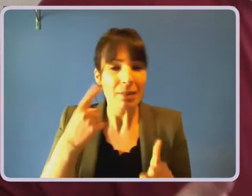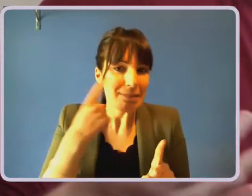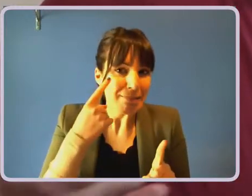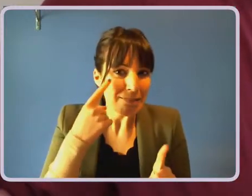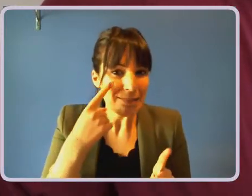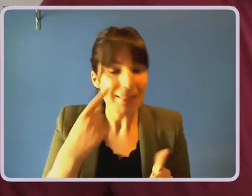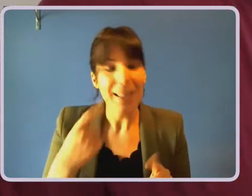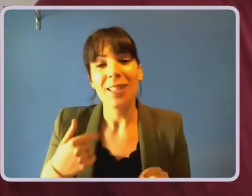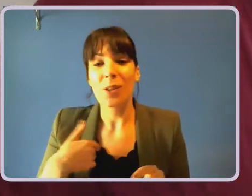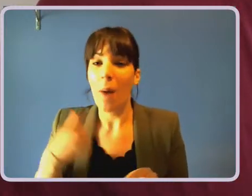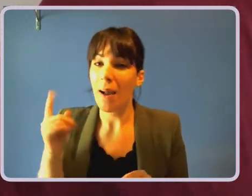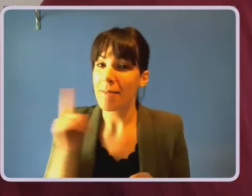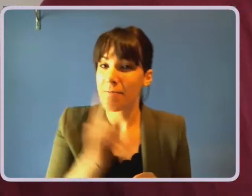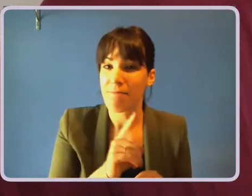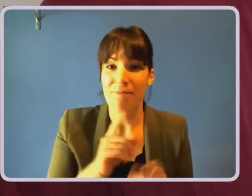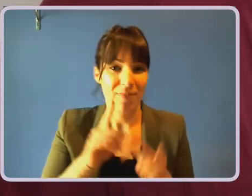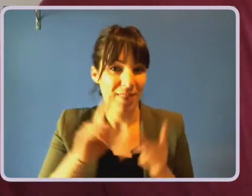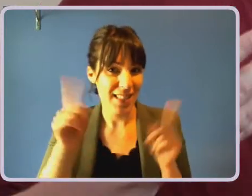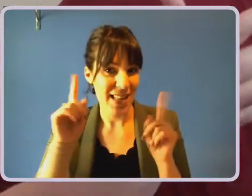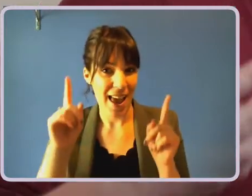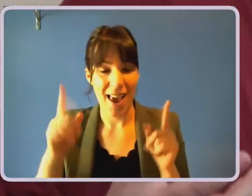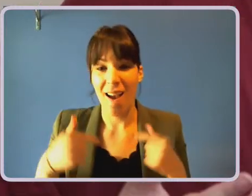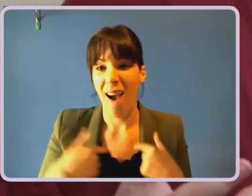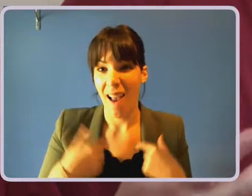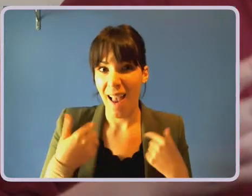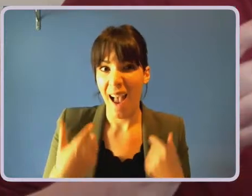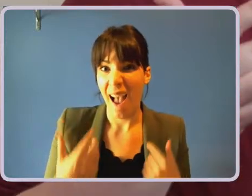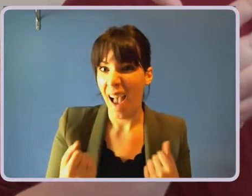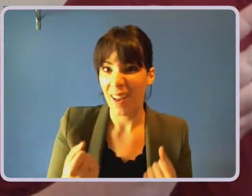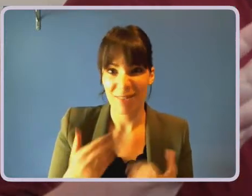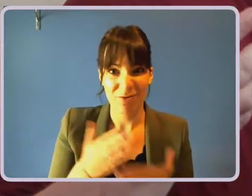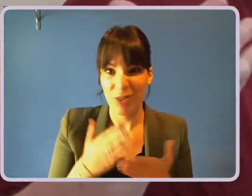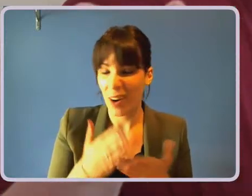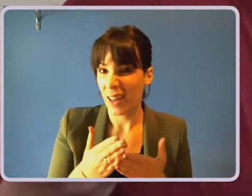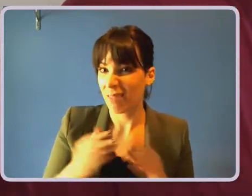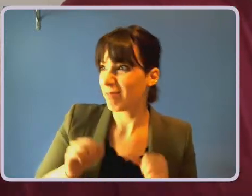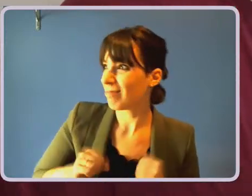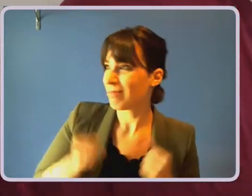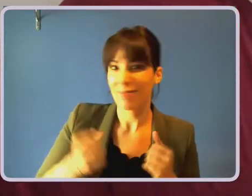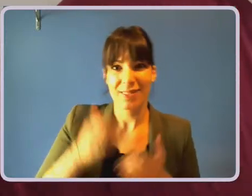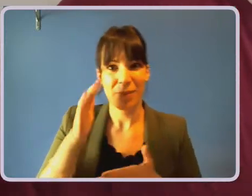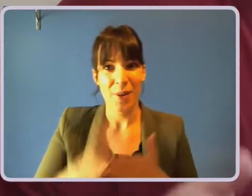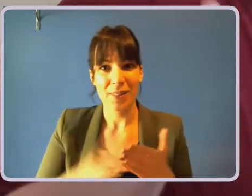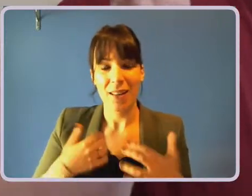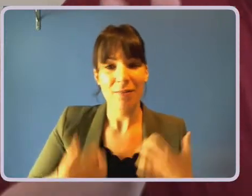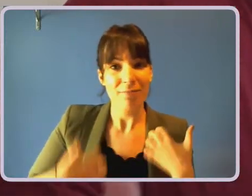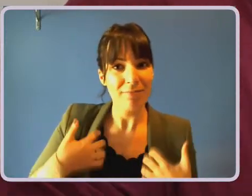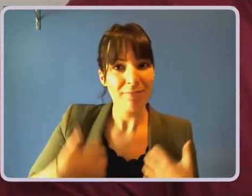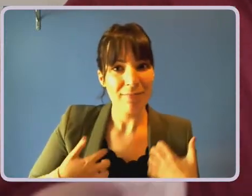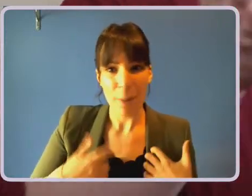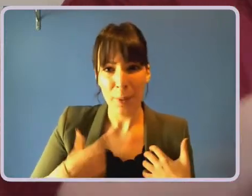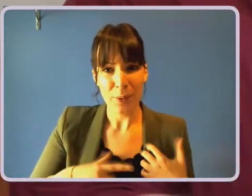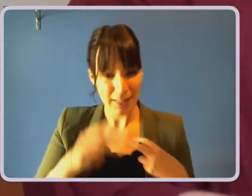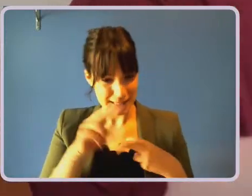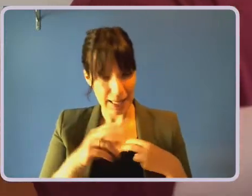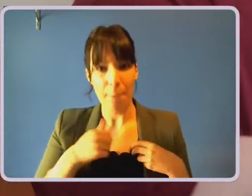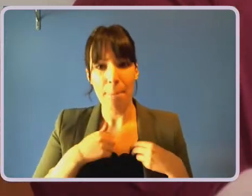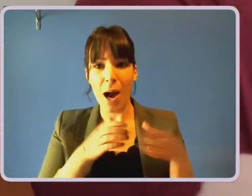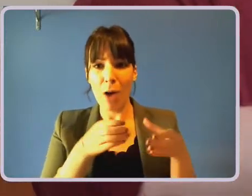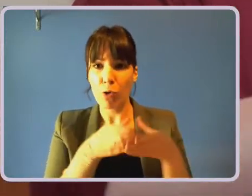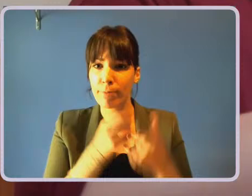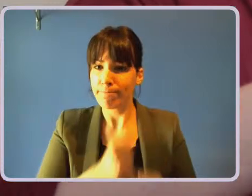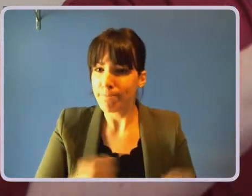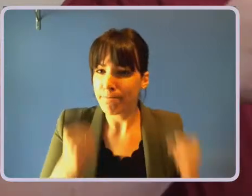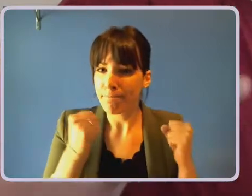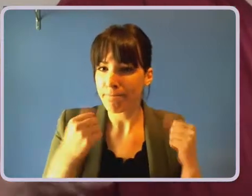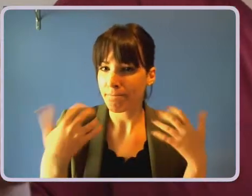today and had the opposite experience. I'm very excited because I see so much strength in my group, and I think each person in my